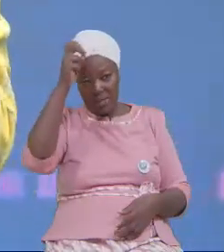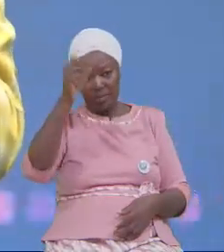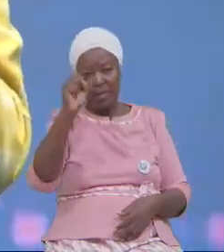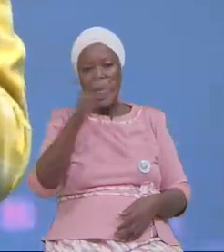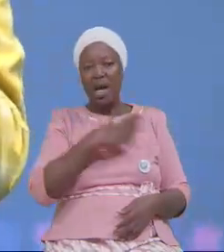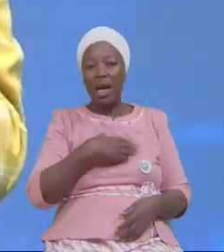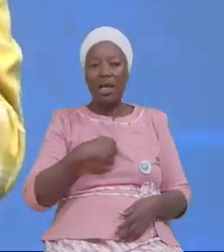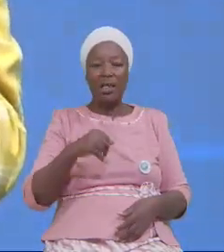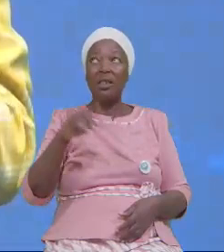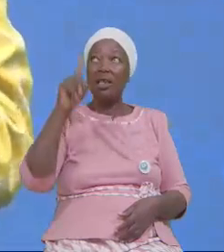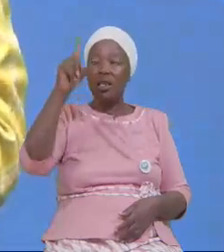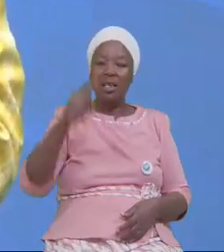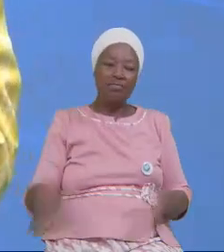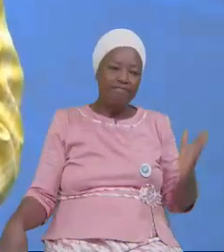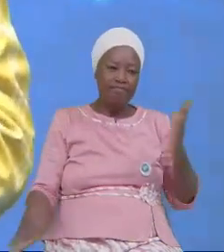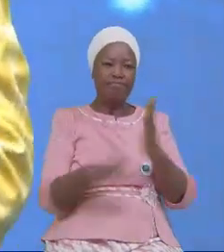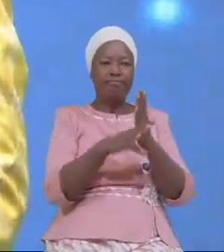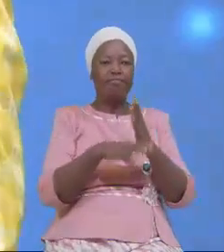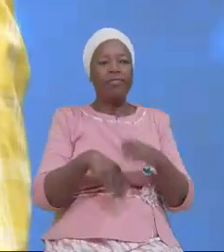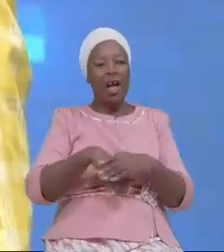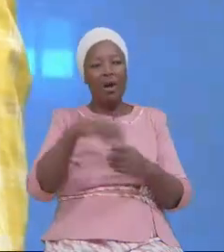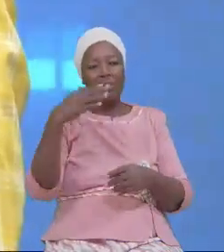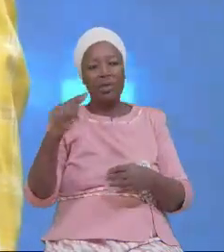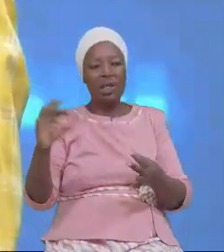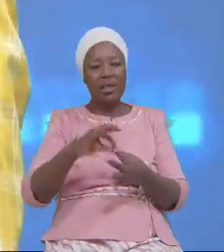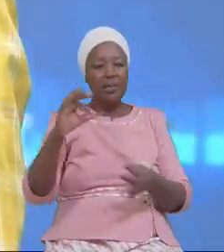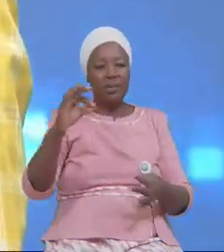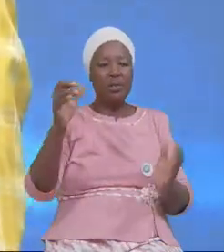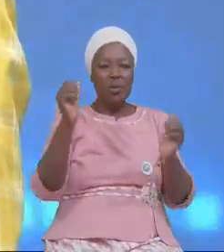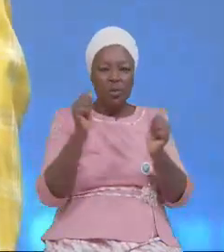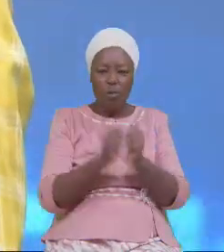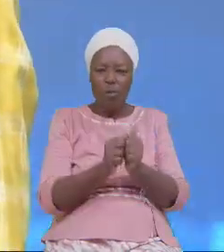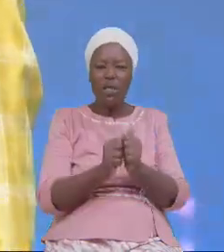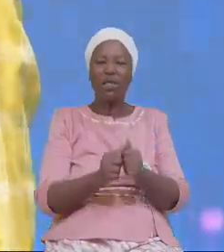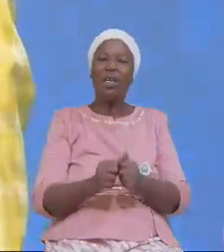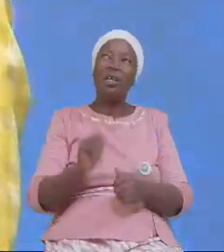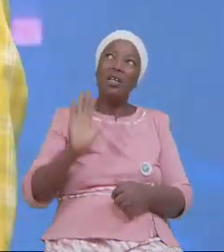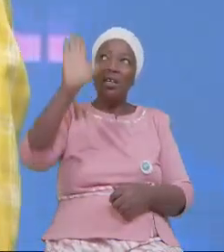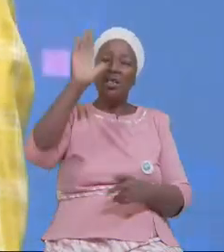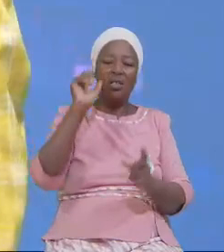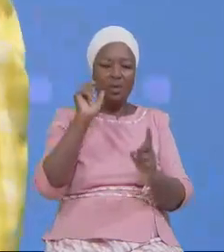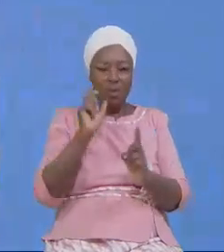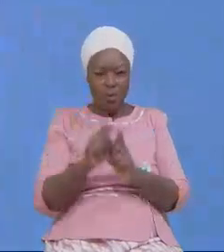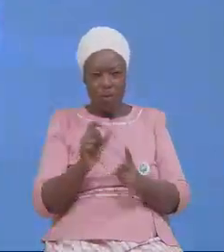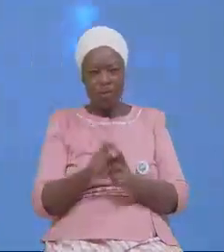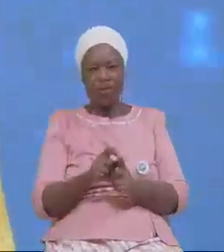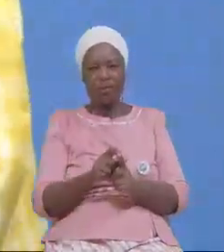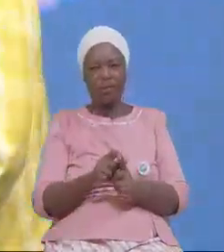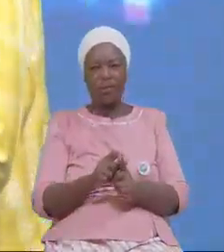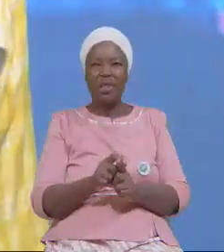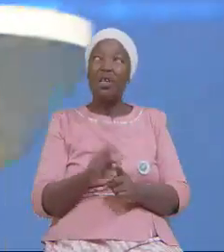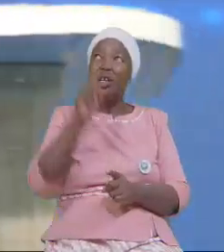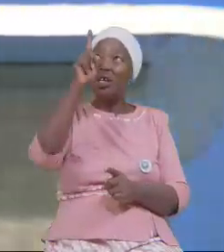cast out the spirits with his word. He cast